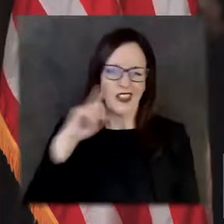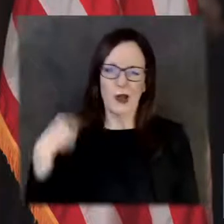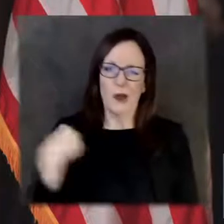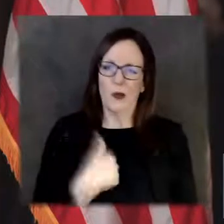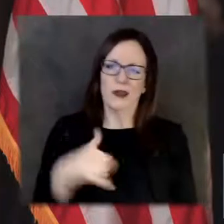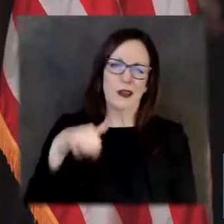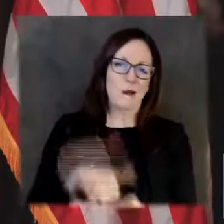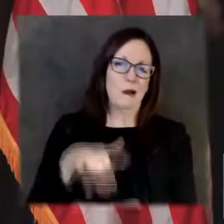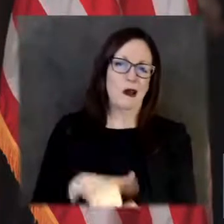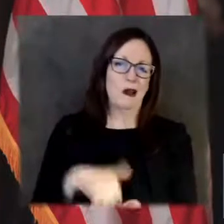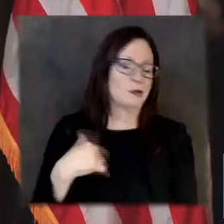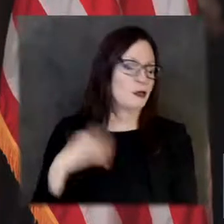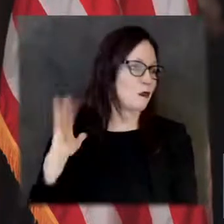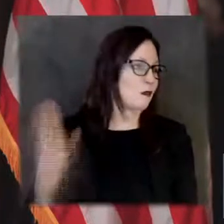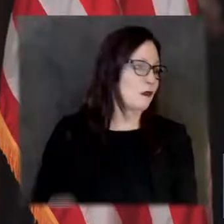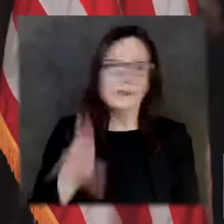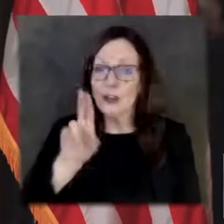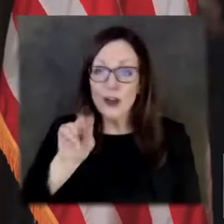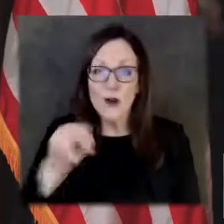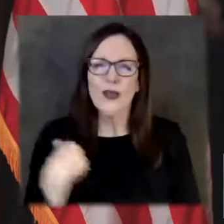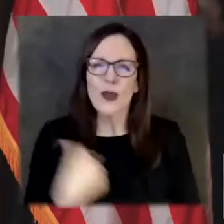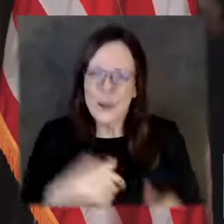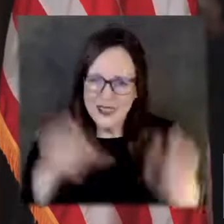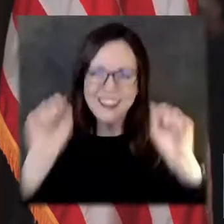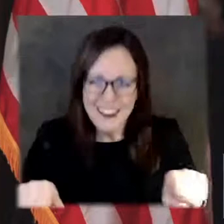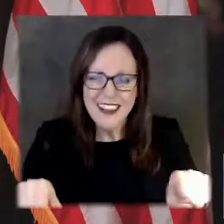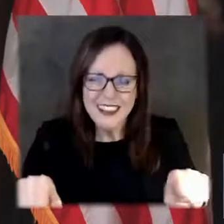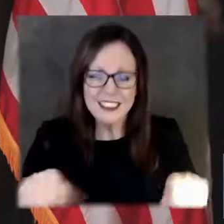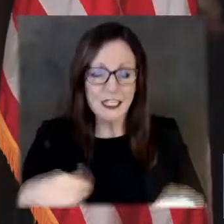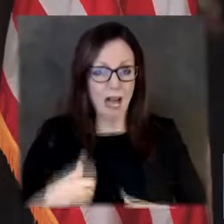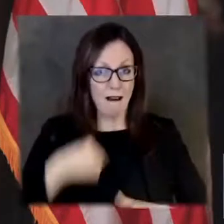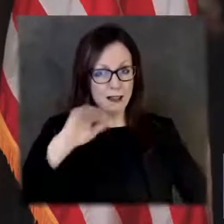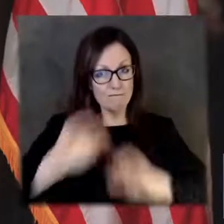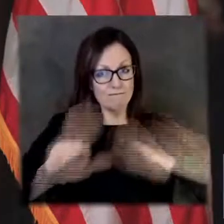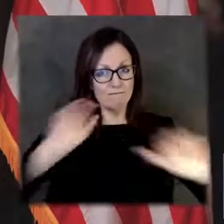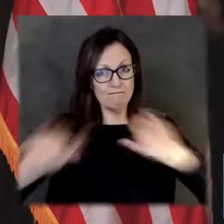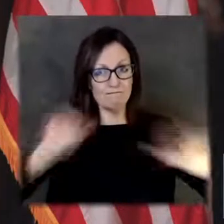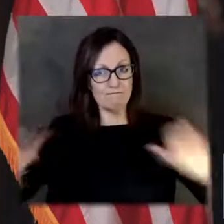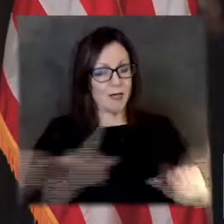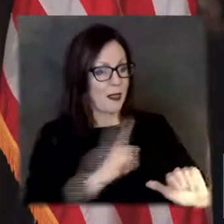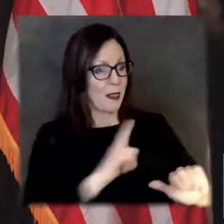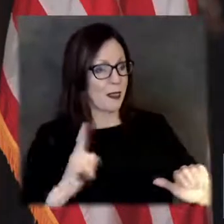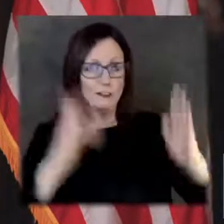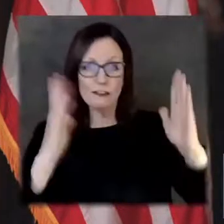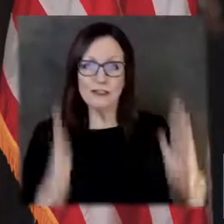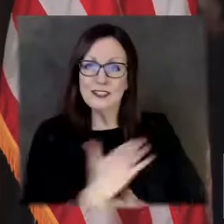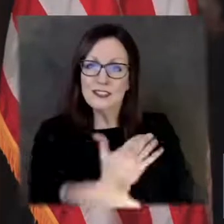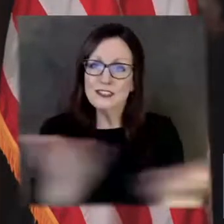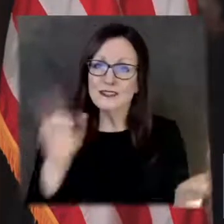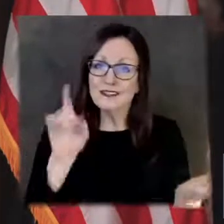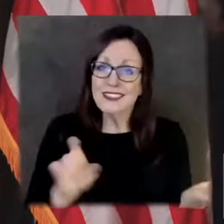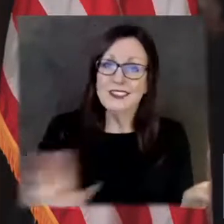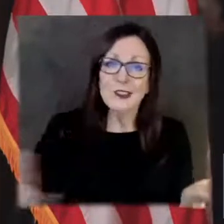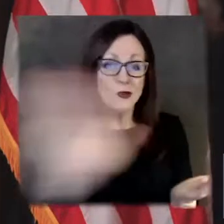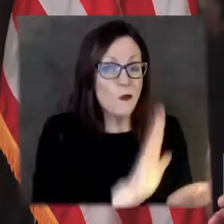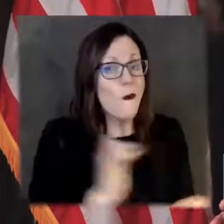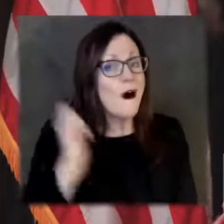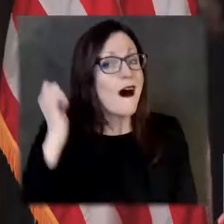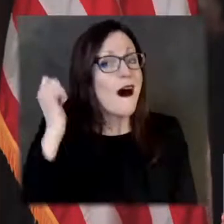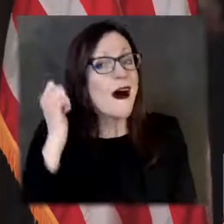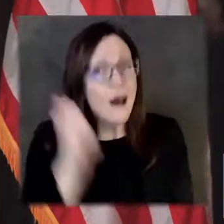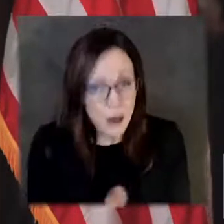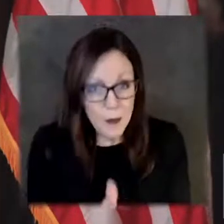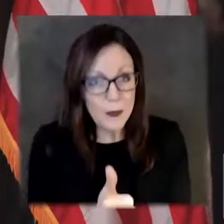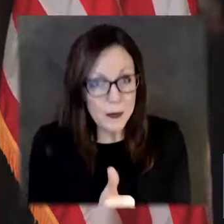our opportunity to bounce back from this crisis calls for you to summon the will to get this done. There's no time